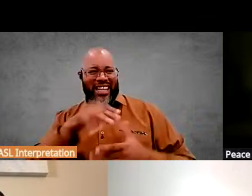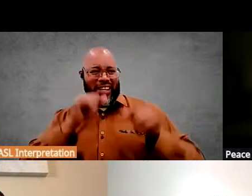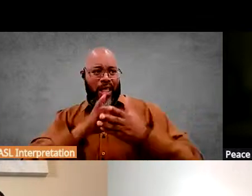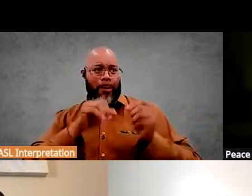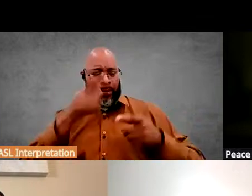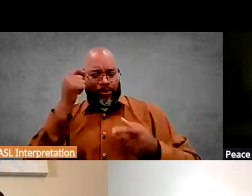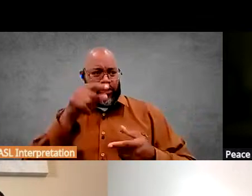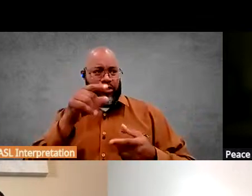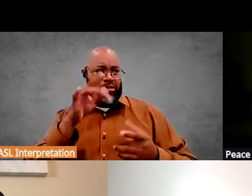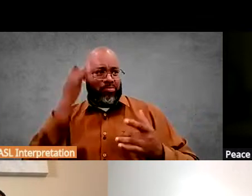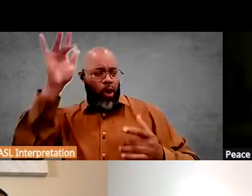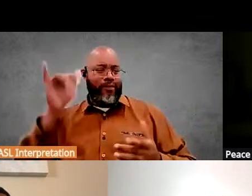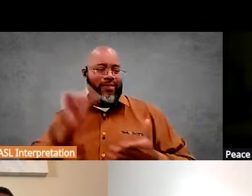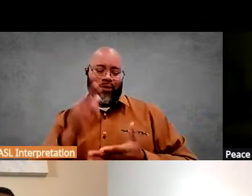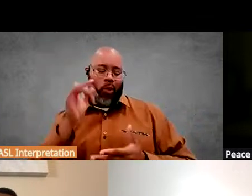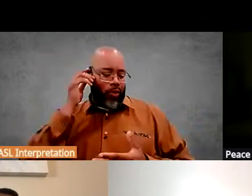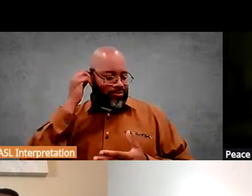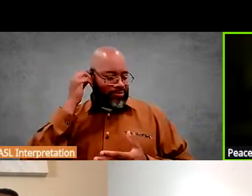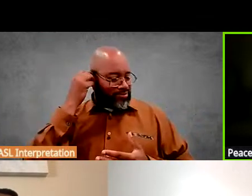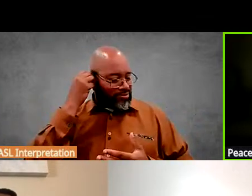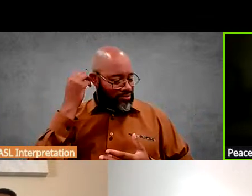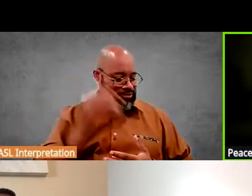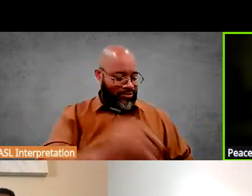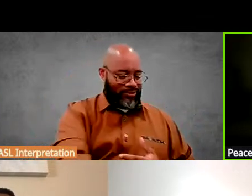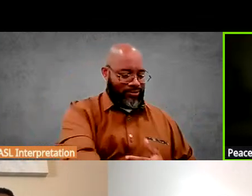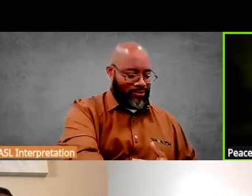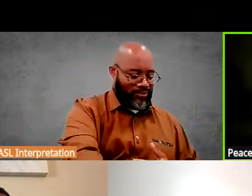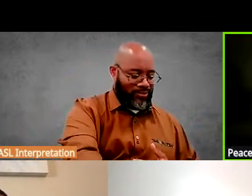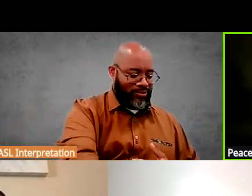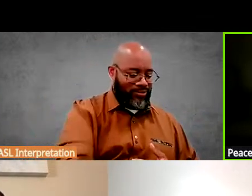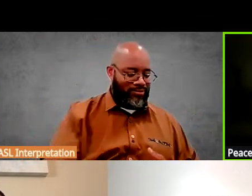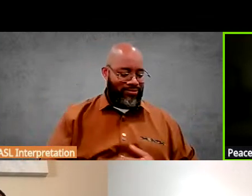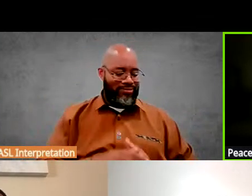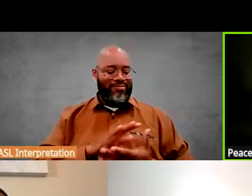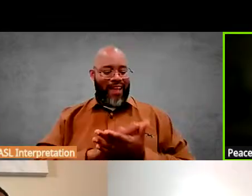you're bright. So that's it. Nice.